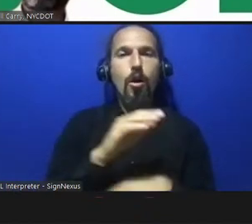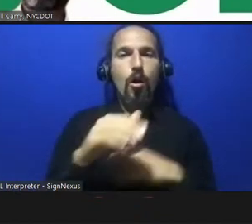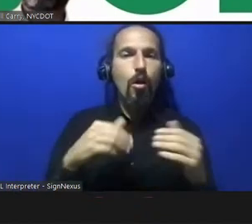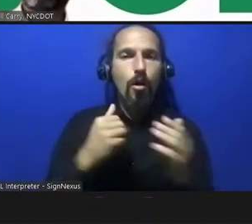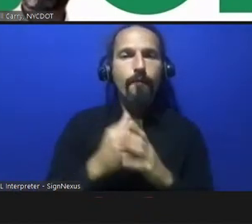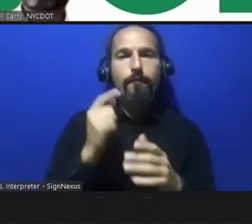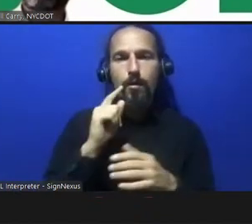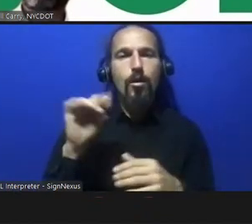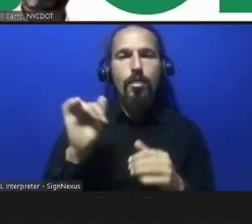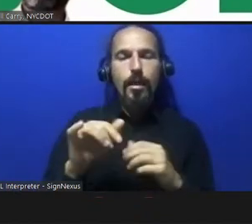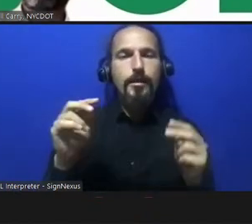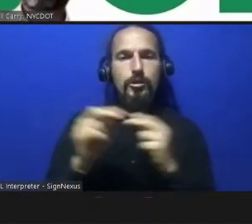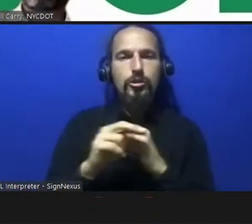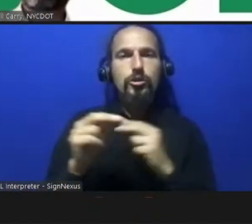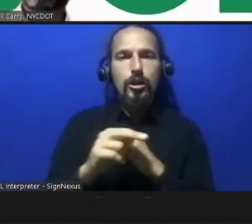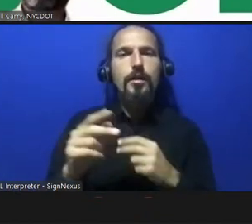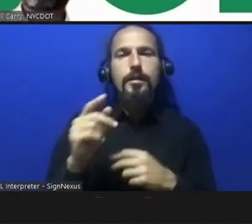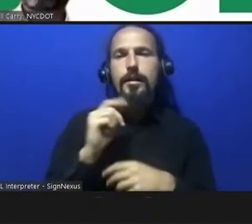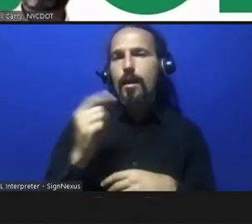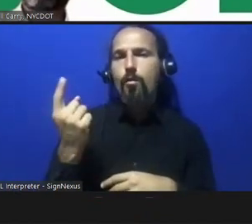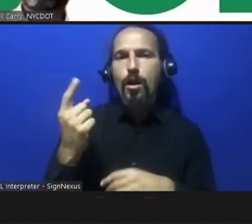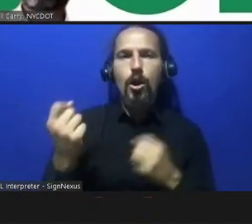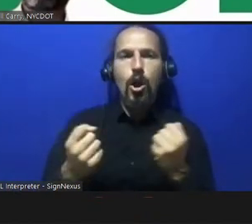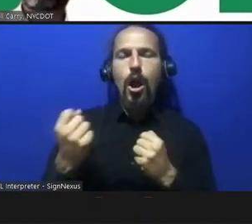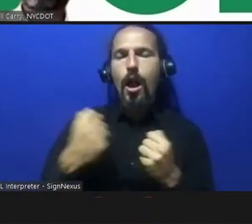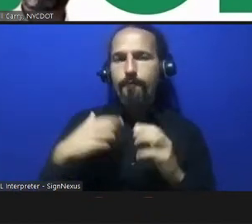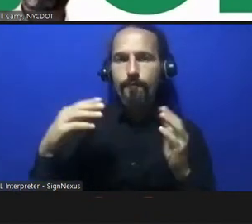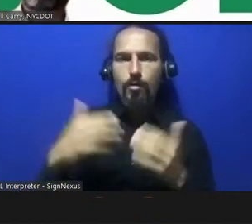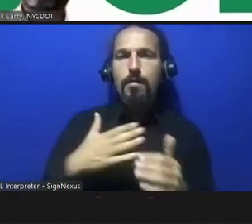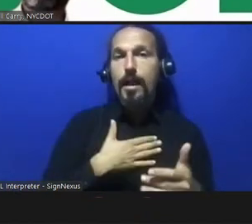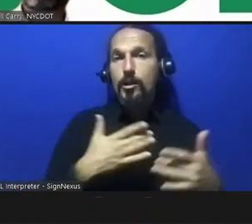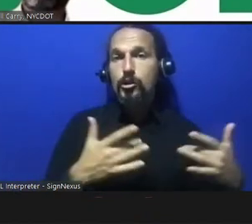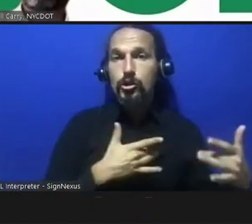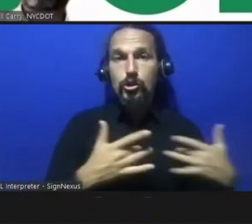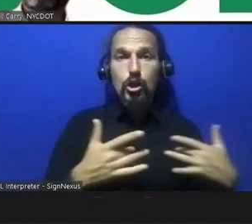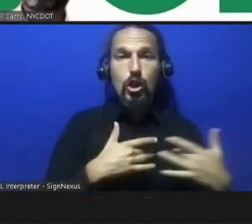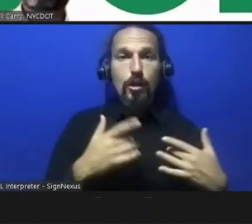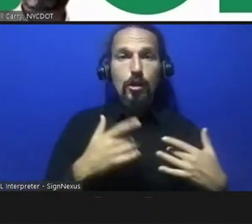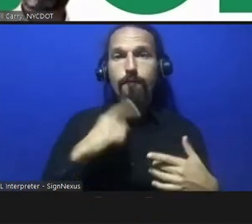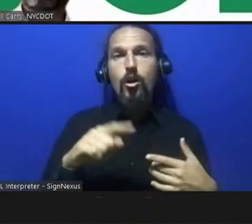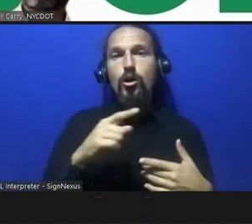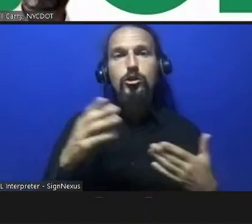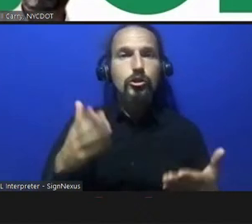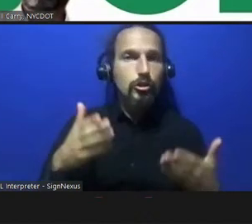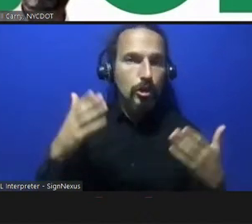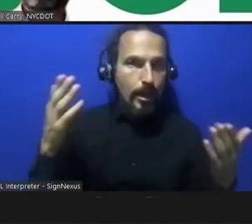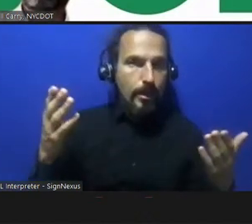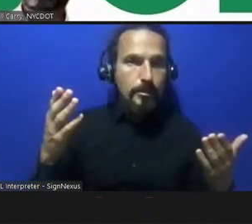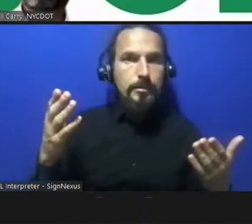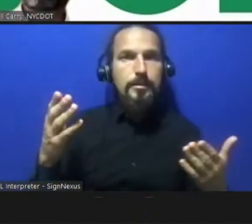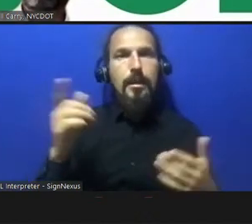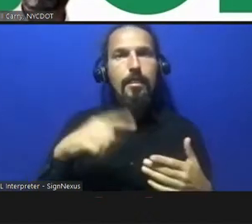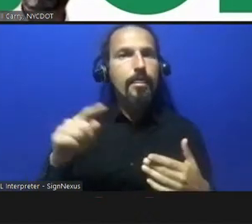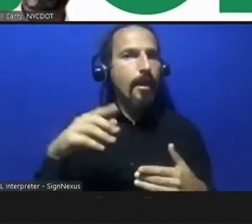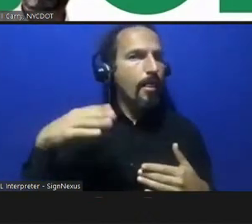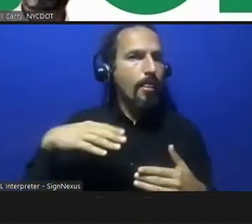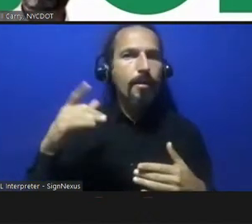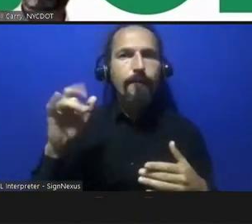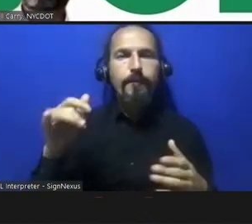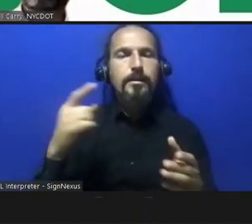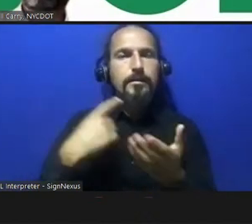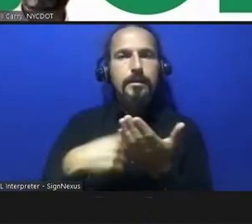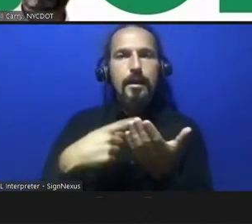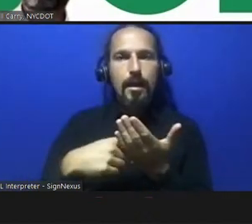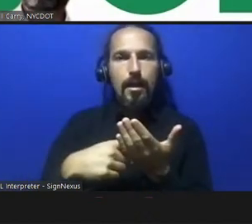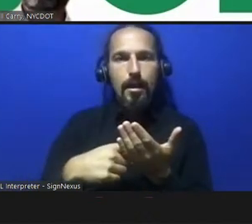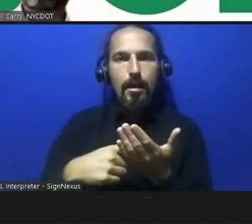congestion it's not just cars i'll try to focus my concerns on suggestions um that haven't already been made